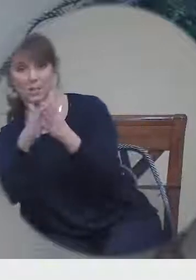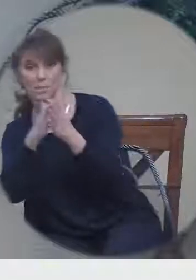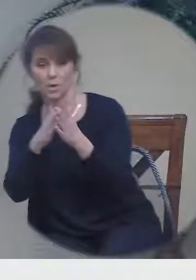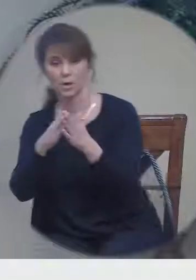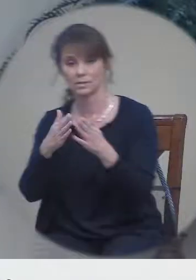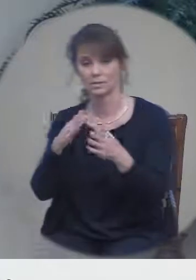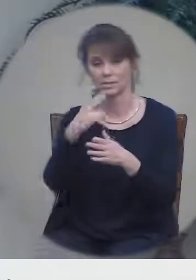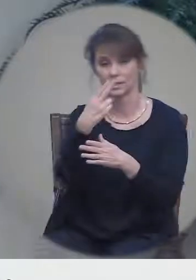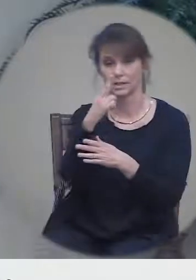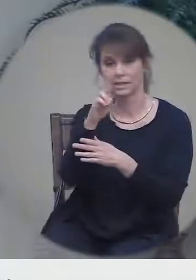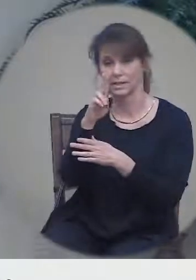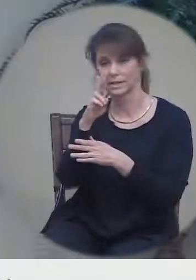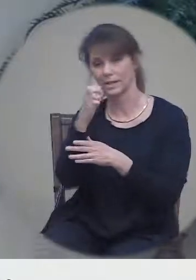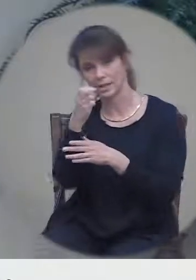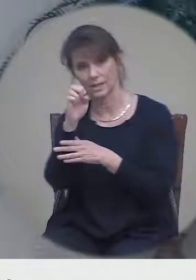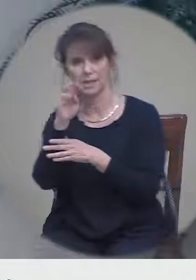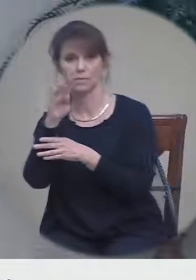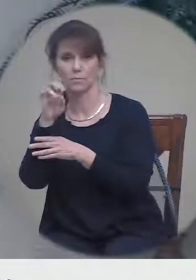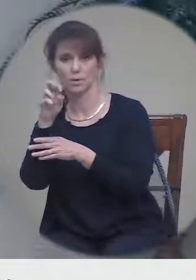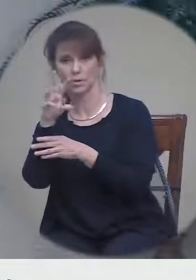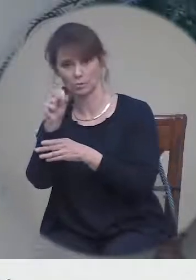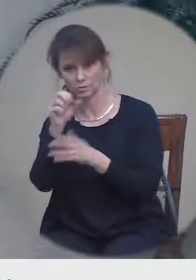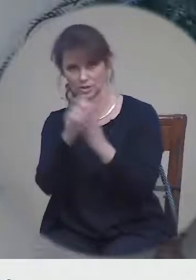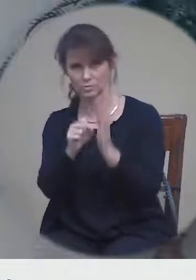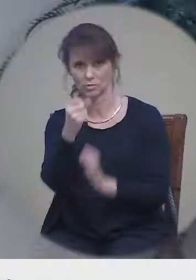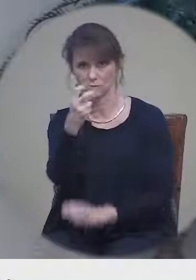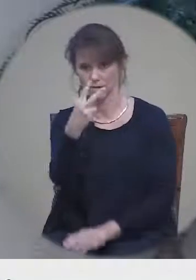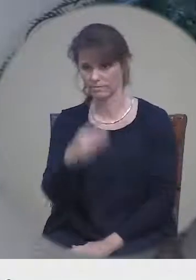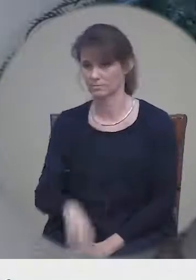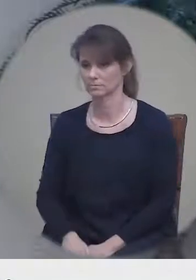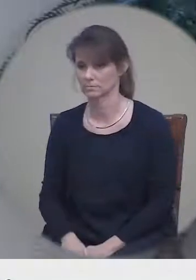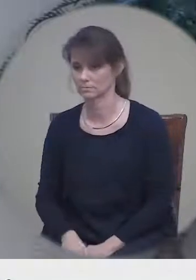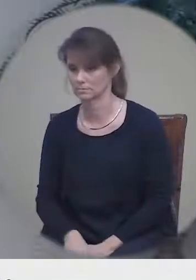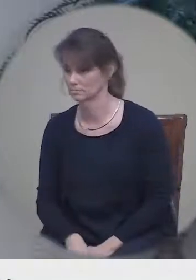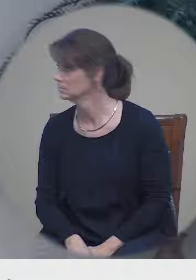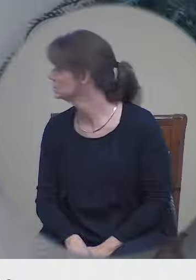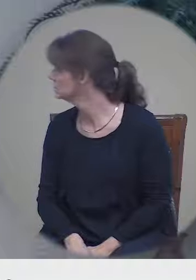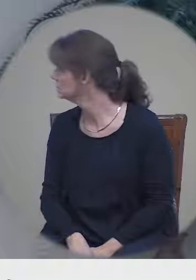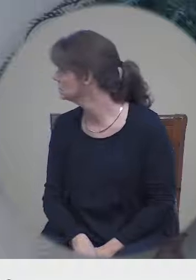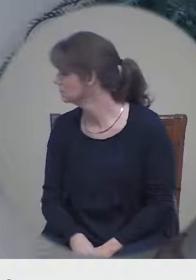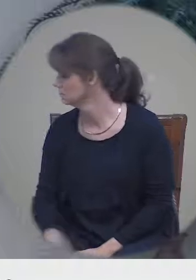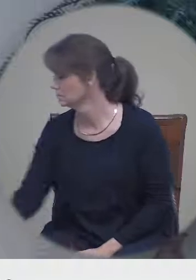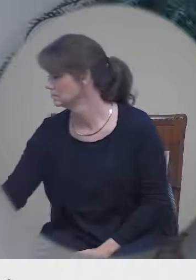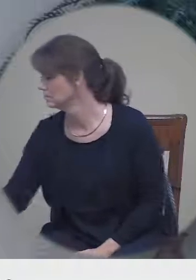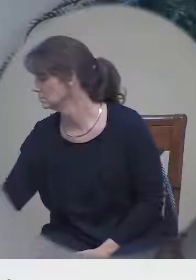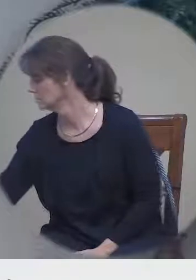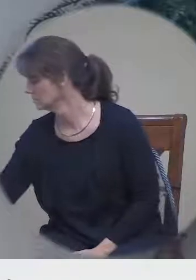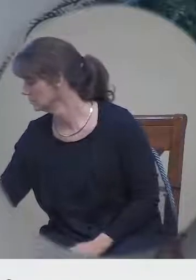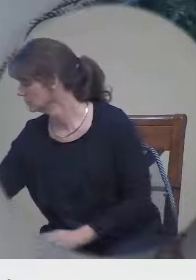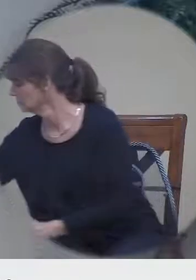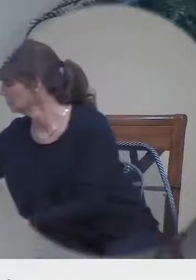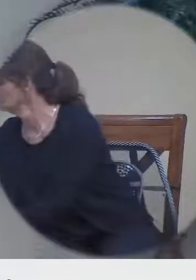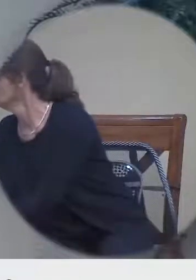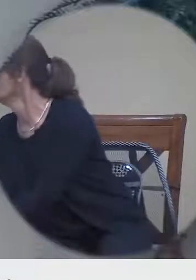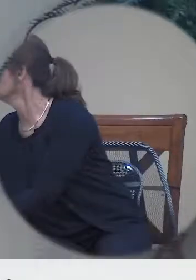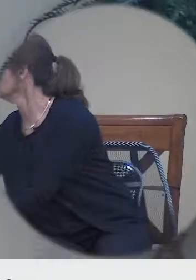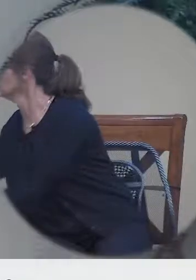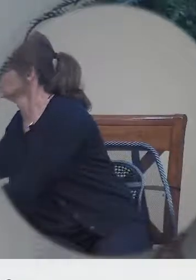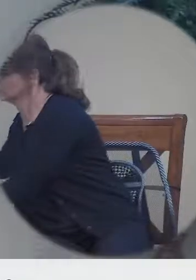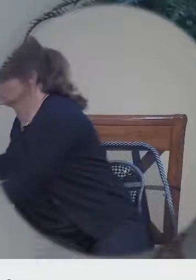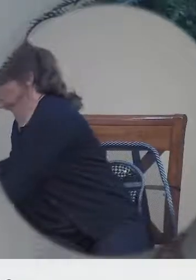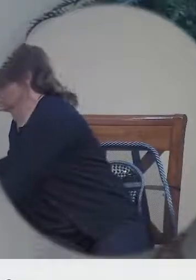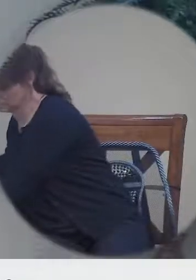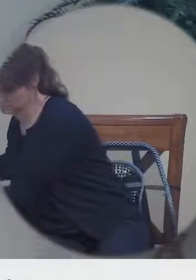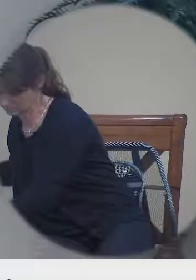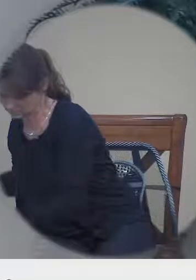12, and last week we were talking about the preamble of today's lesson is the opening